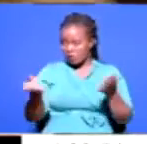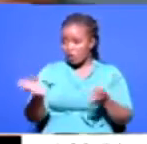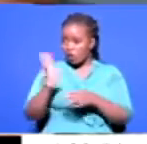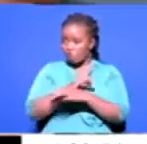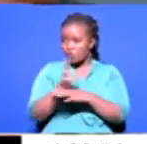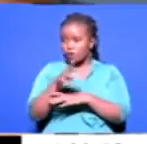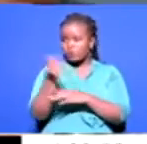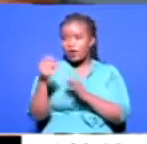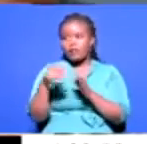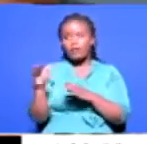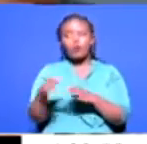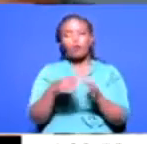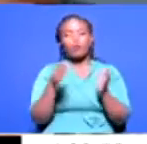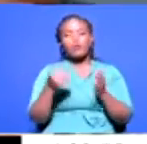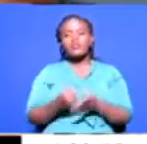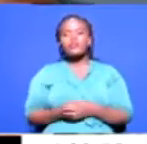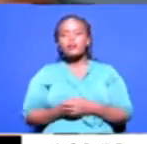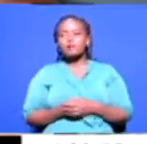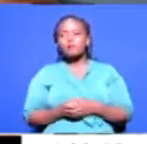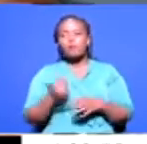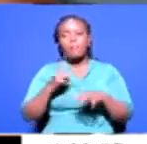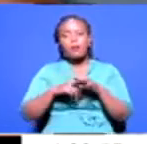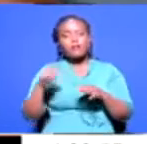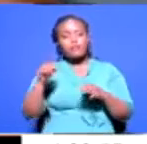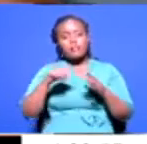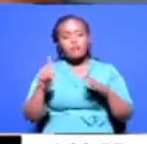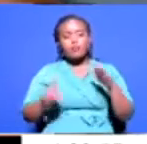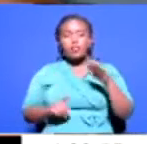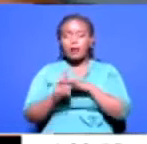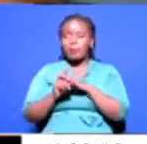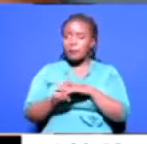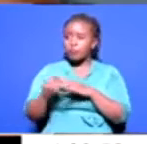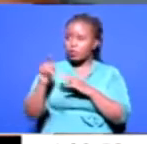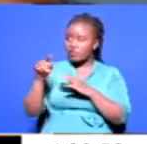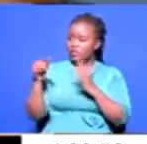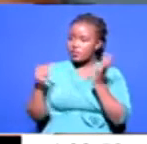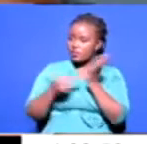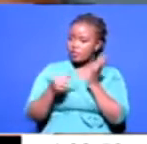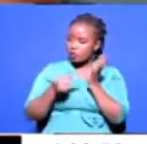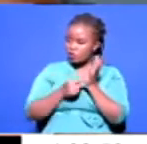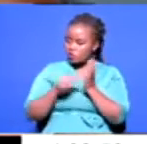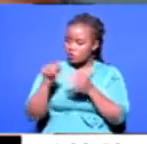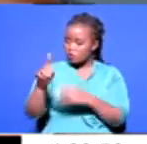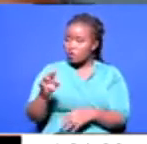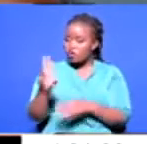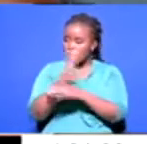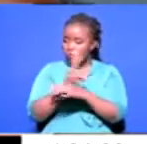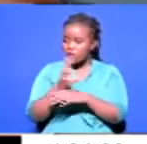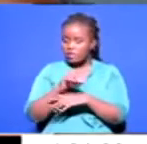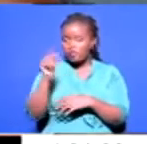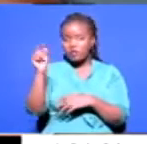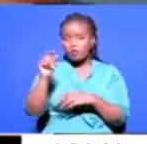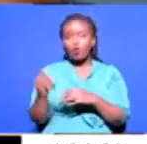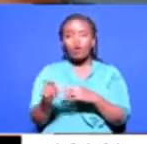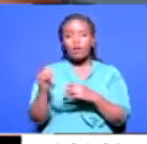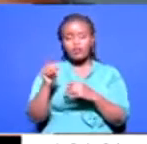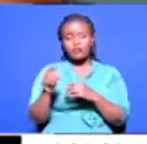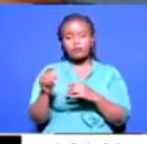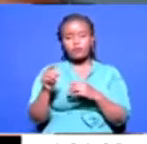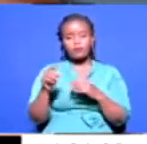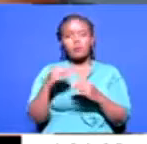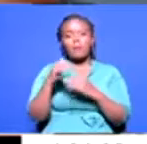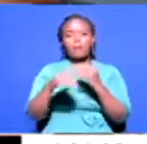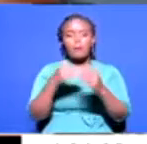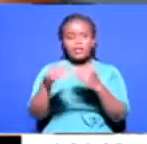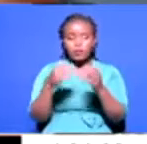waste. When you come up with such a technology where we are utilizing locally available raw materials and fuels, which